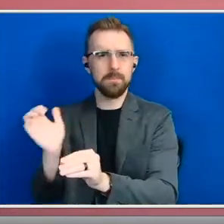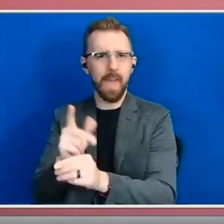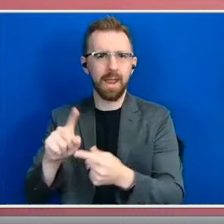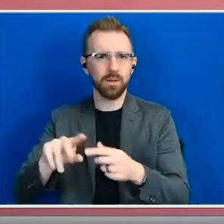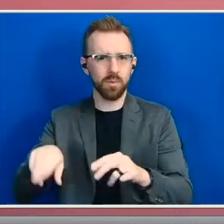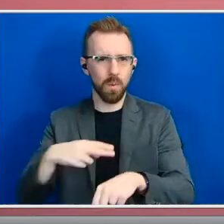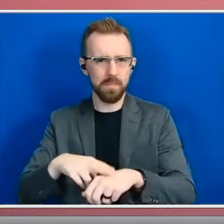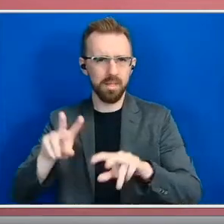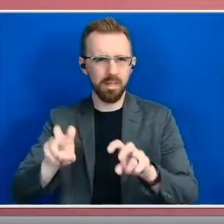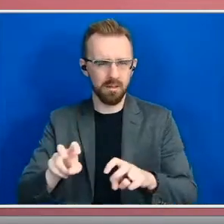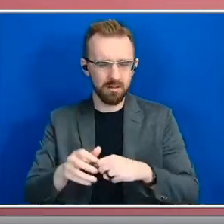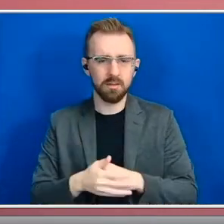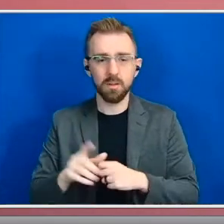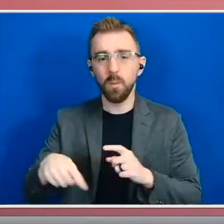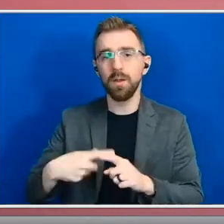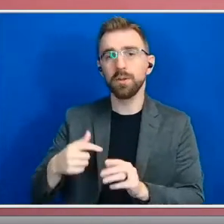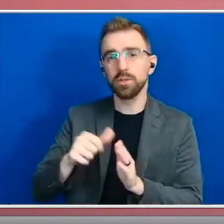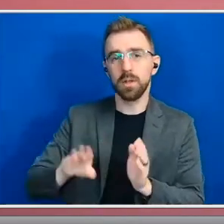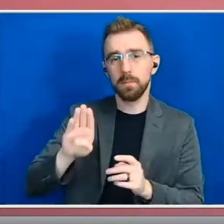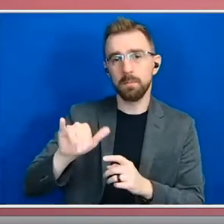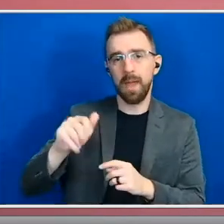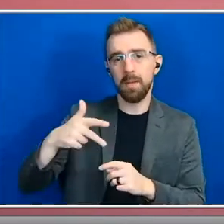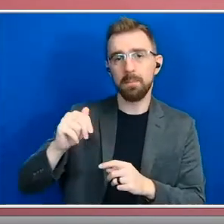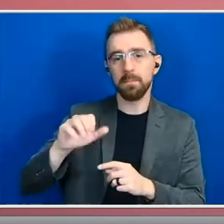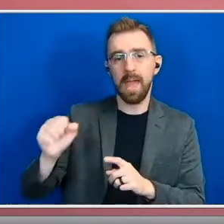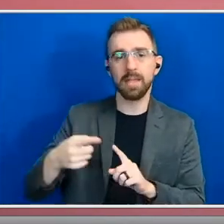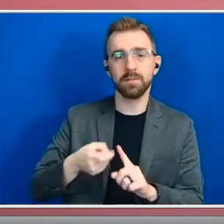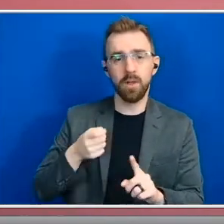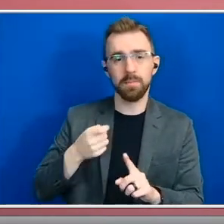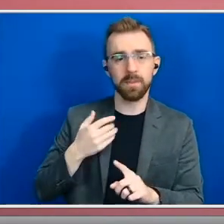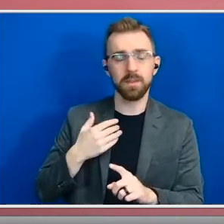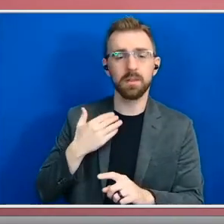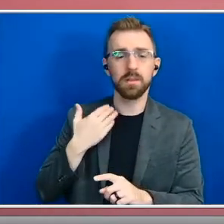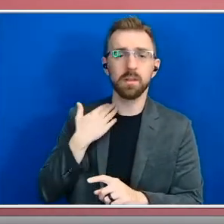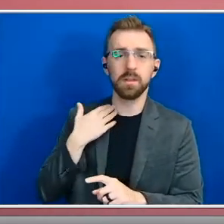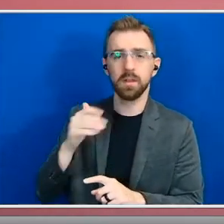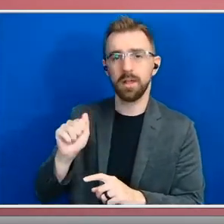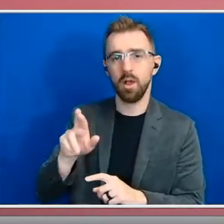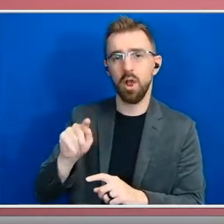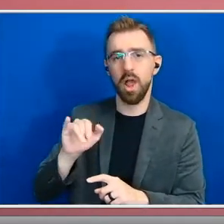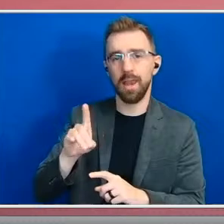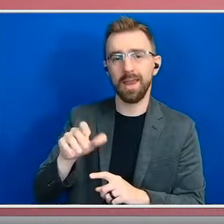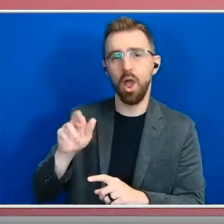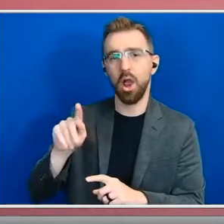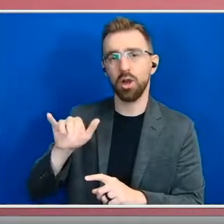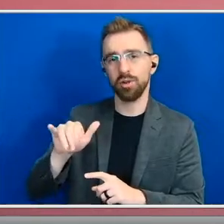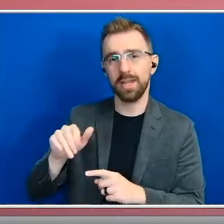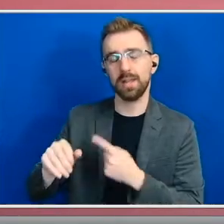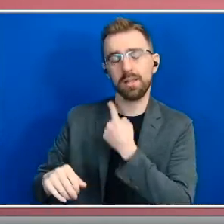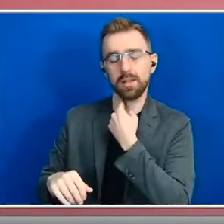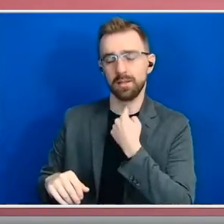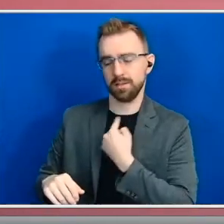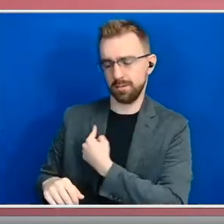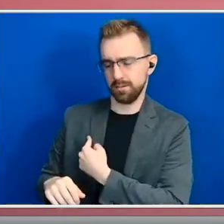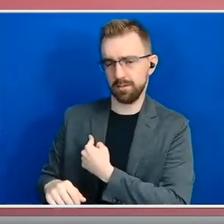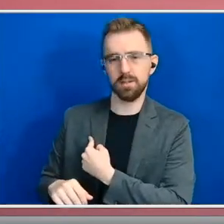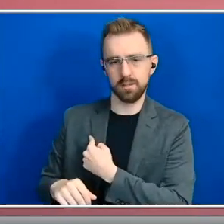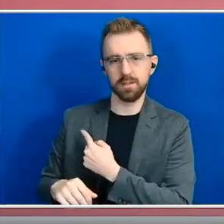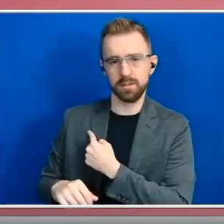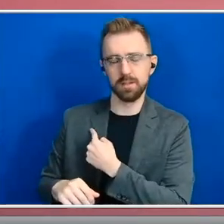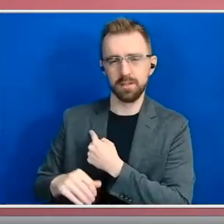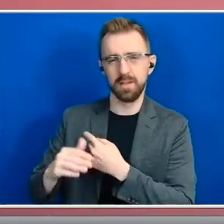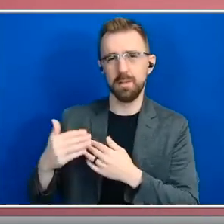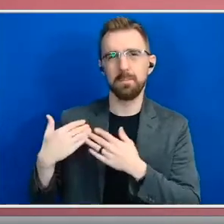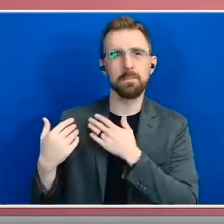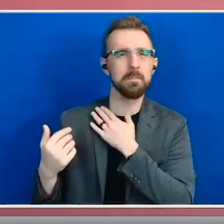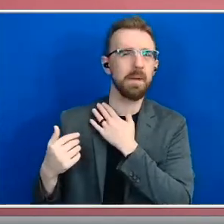the bypass actually runs from the carotid artery in the neck and then down to the subclavian artery down here, just above the collarbone.